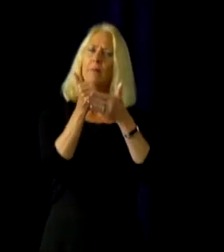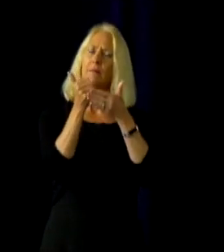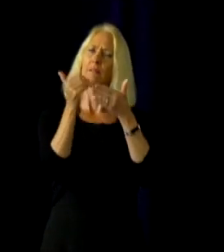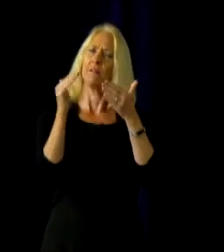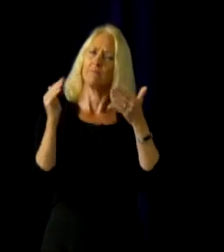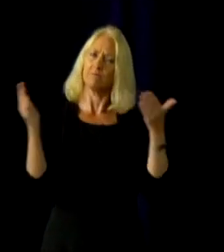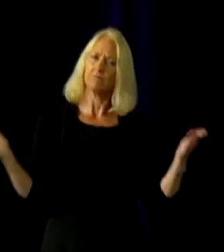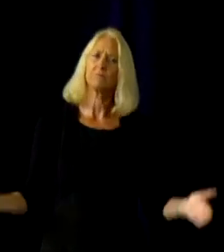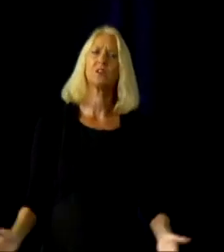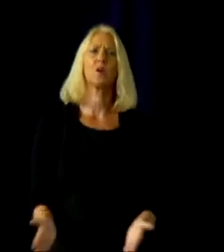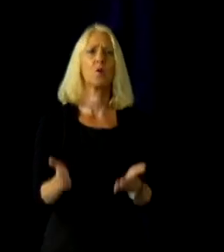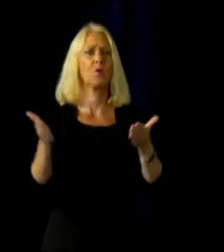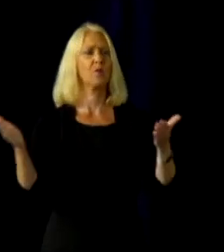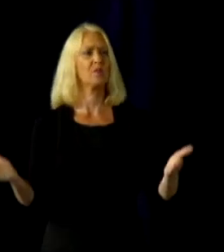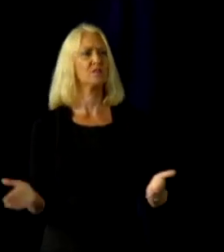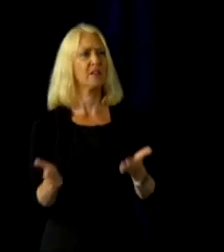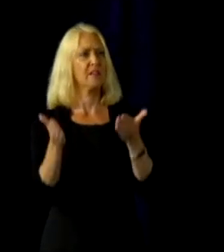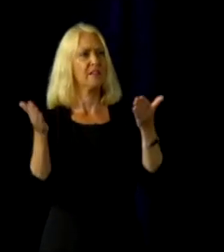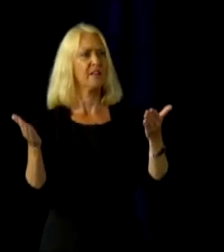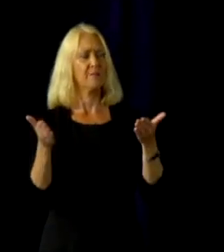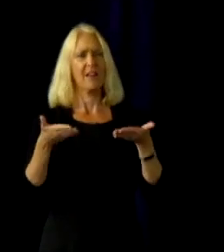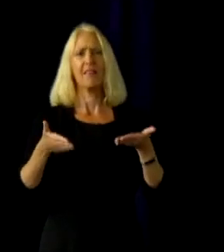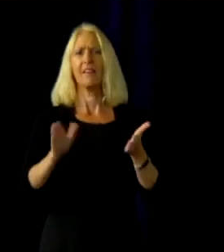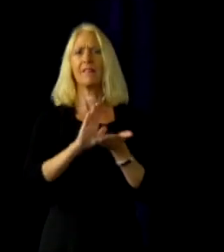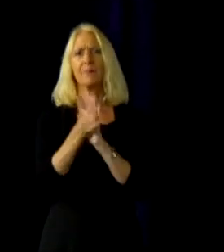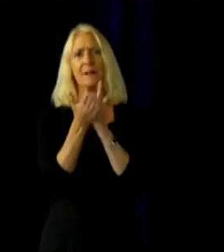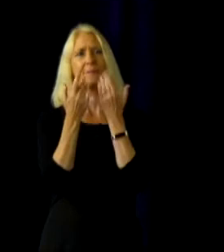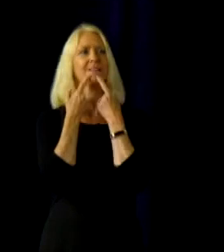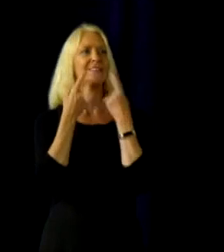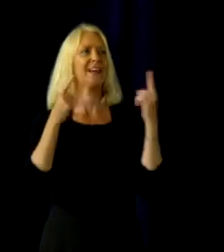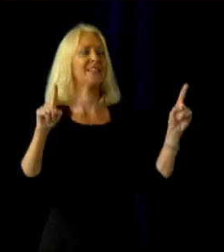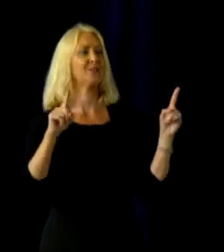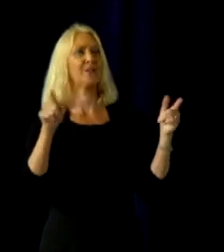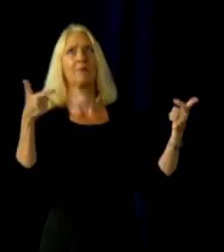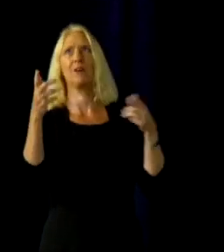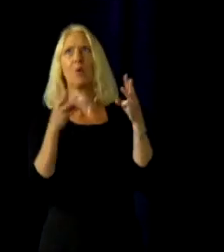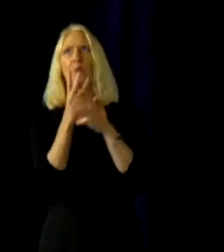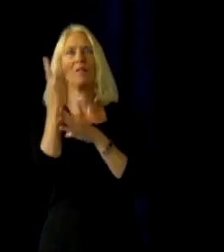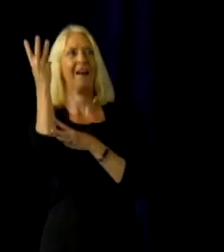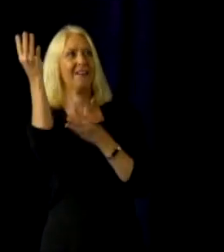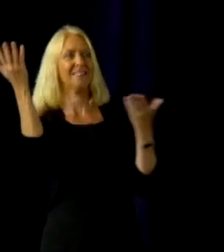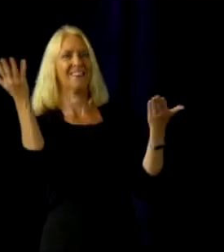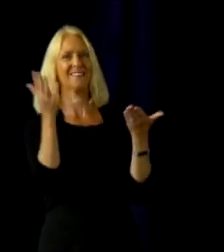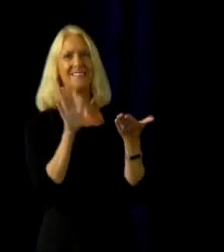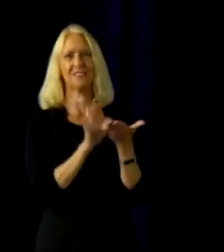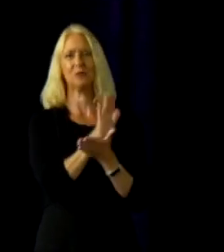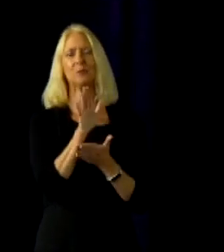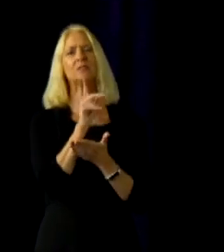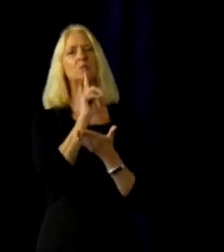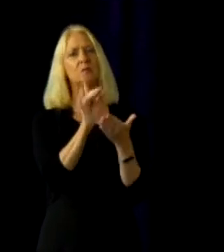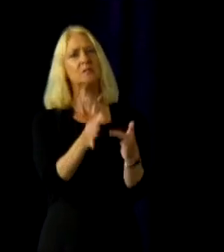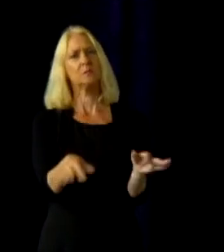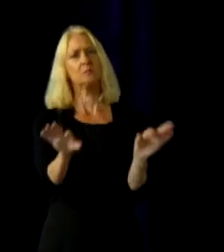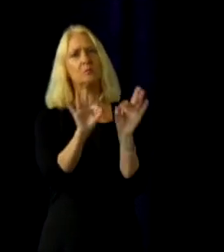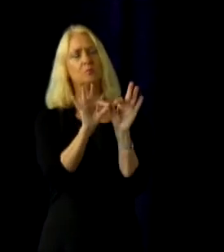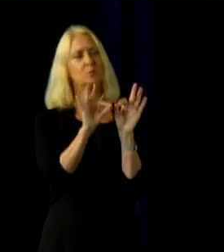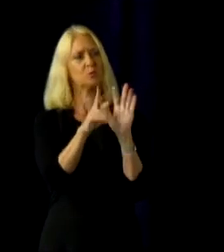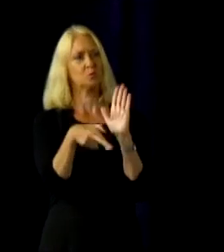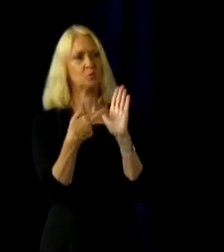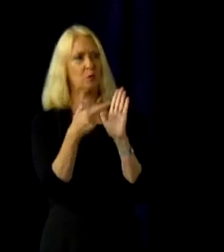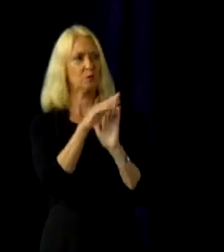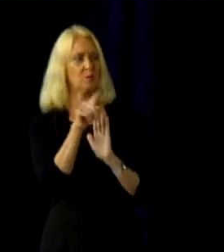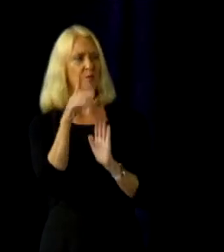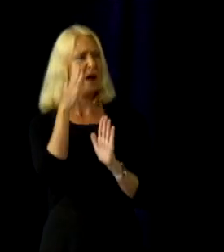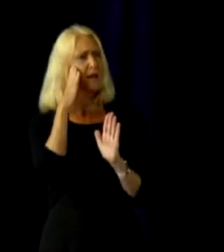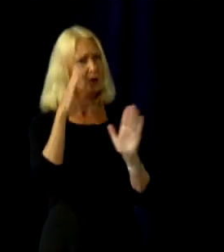opportunity to be successful in this big world that's outside of these doors. That is such an important role that you have. I know